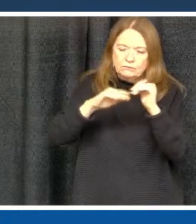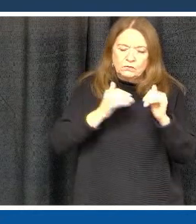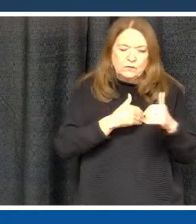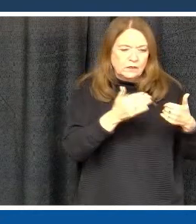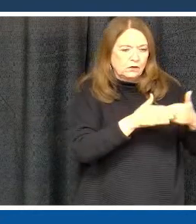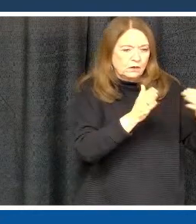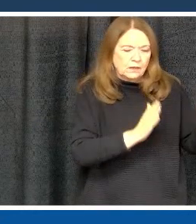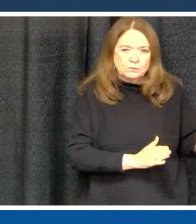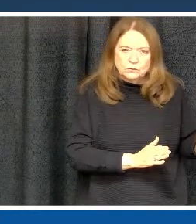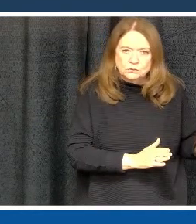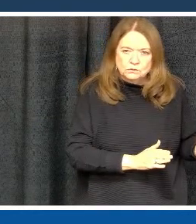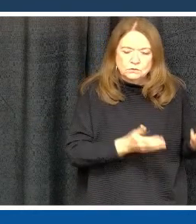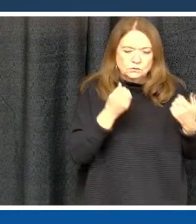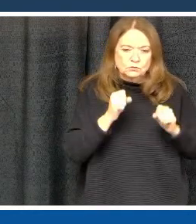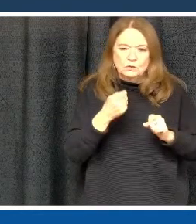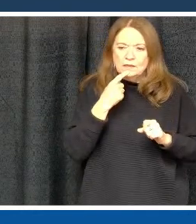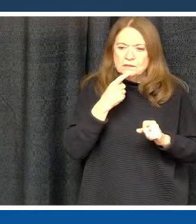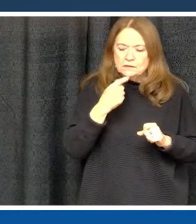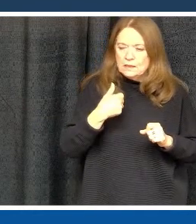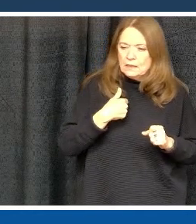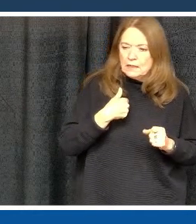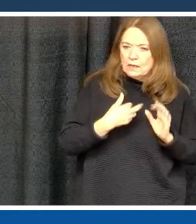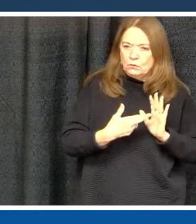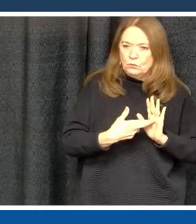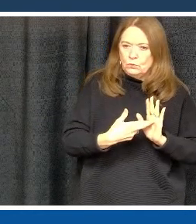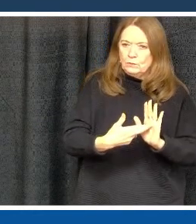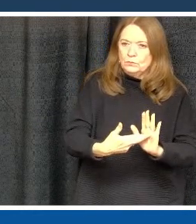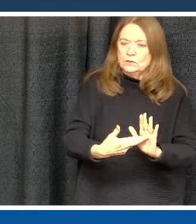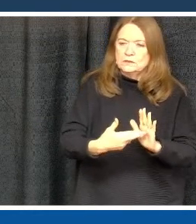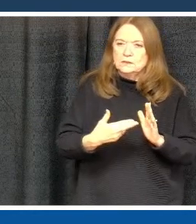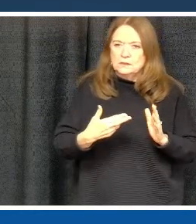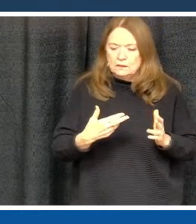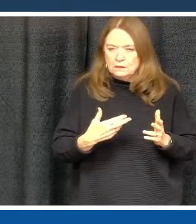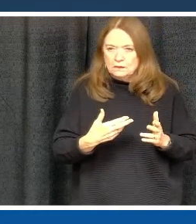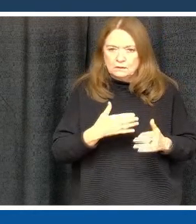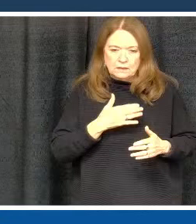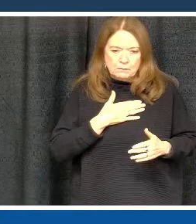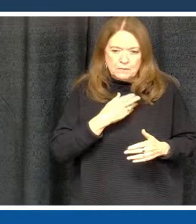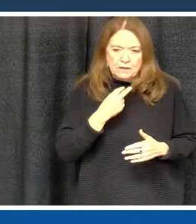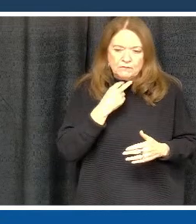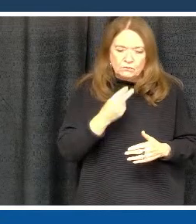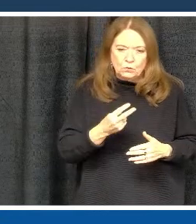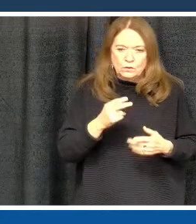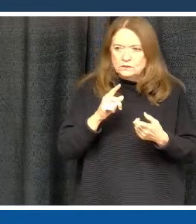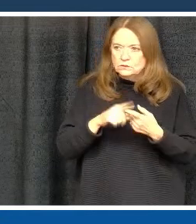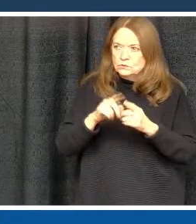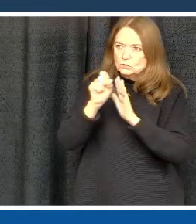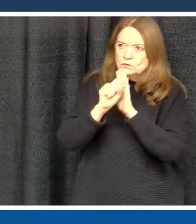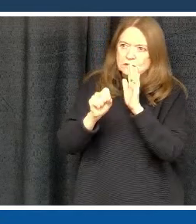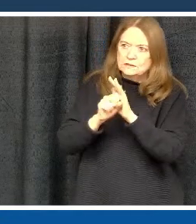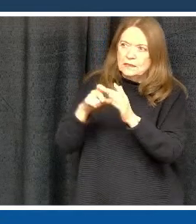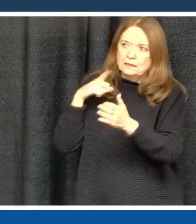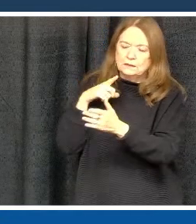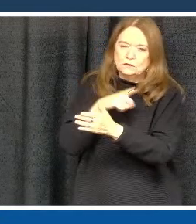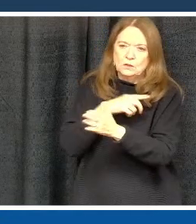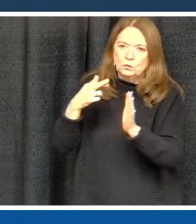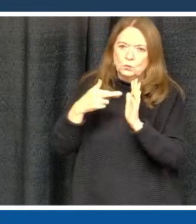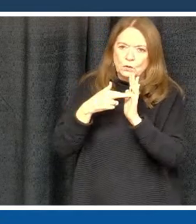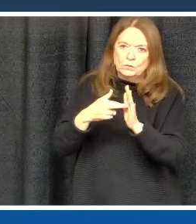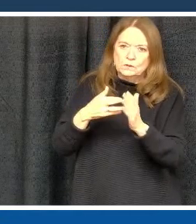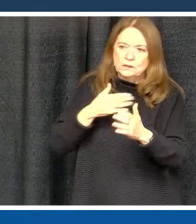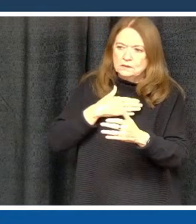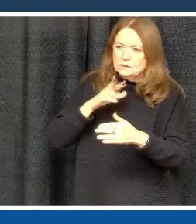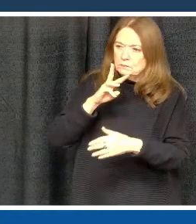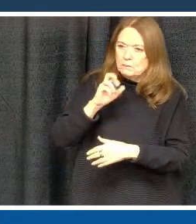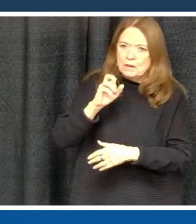neighbors. To try and say I represent that my voice to the state legislator represents my entire